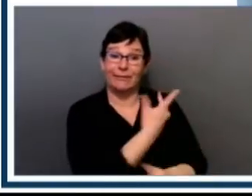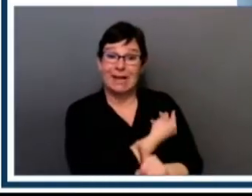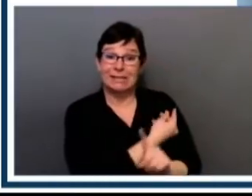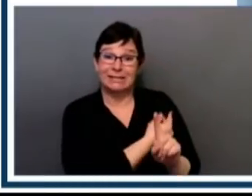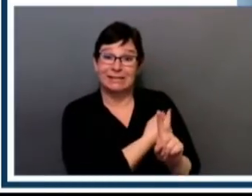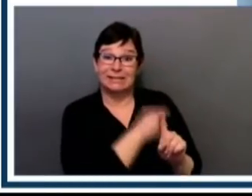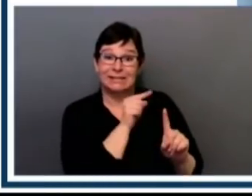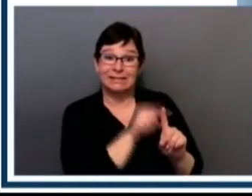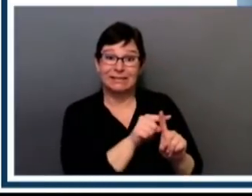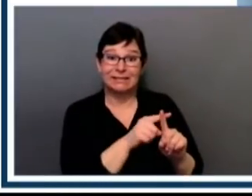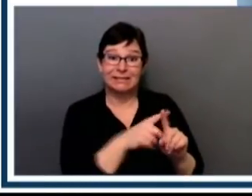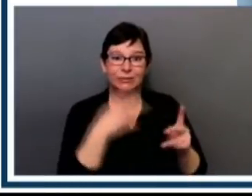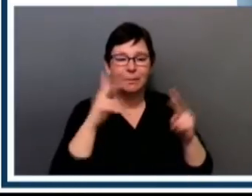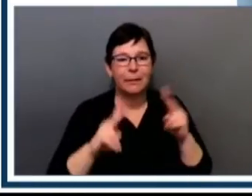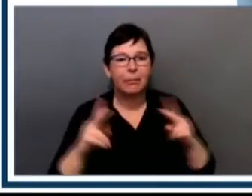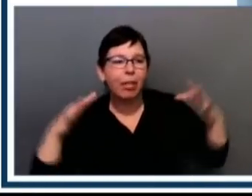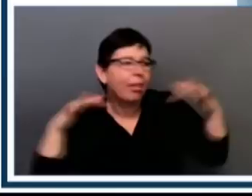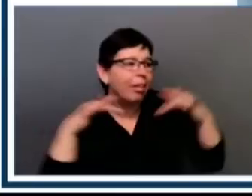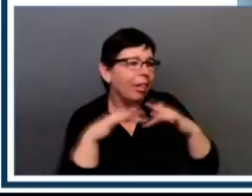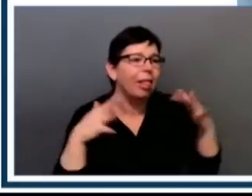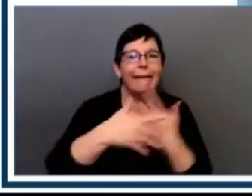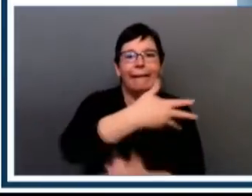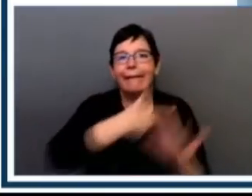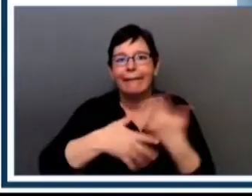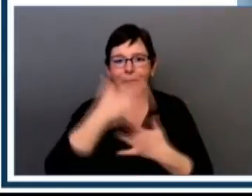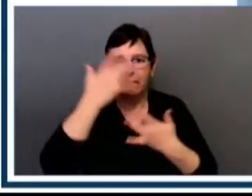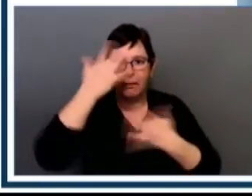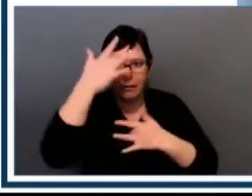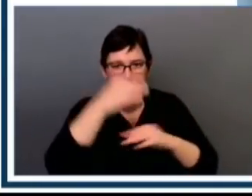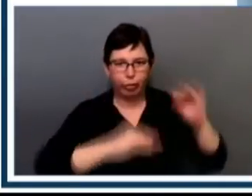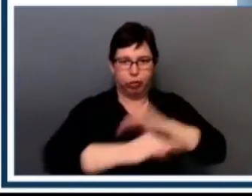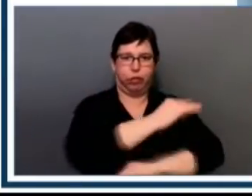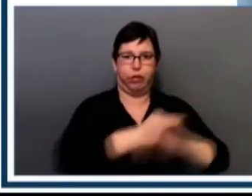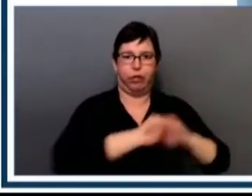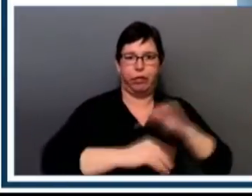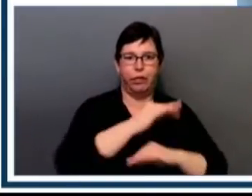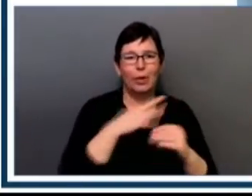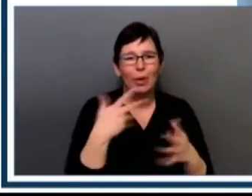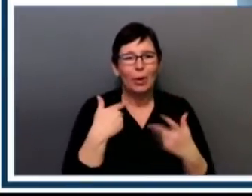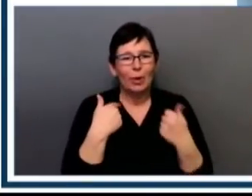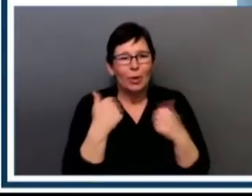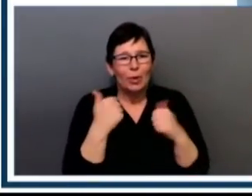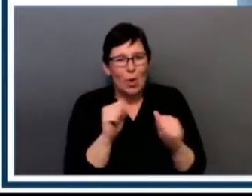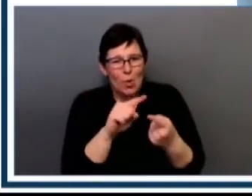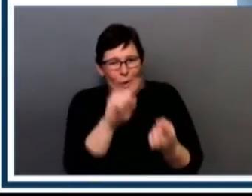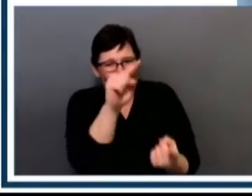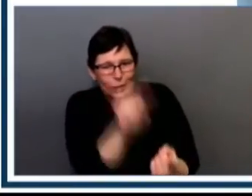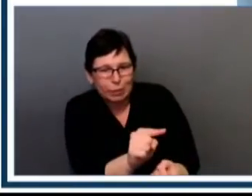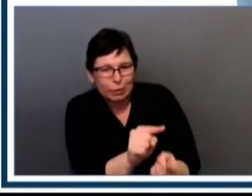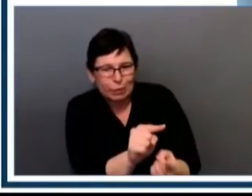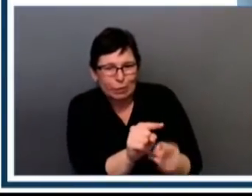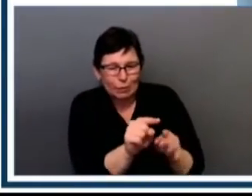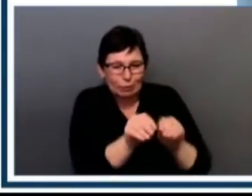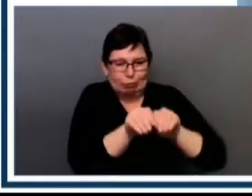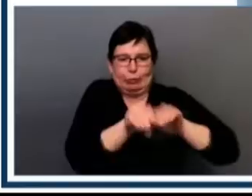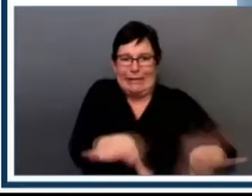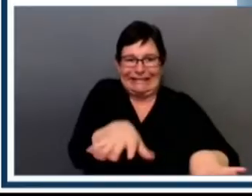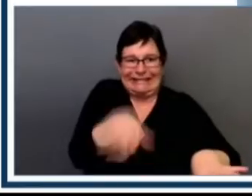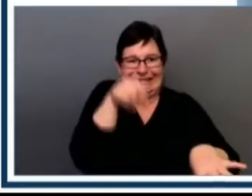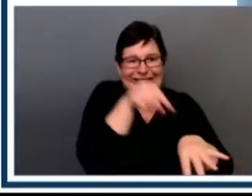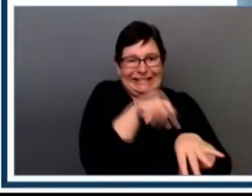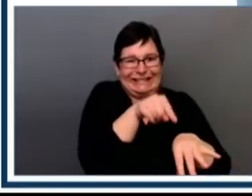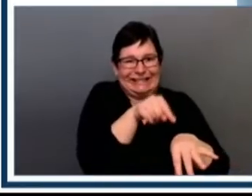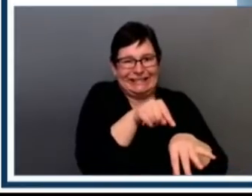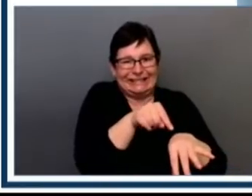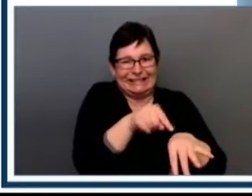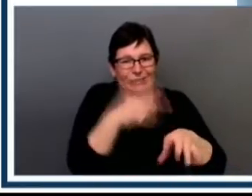of the virus to spread, and especially people were getting together were at the lowest risk from vaccination of getting severe disease. Masks have